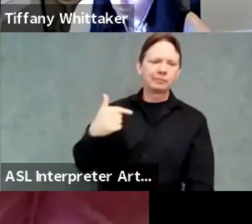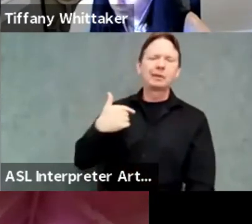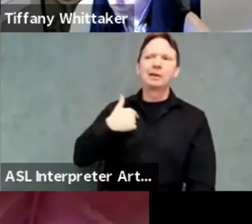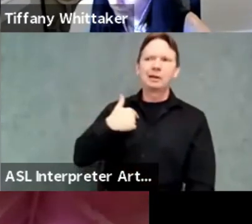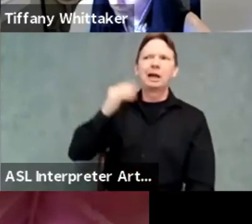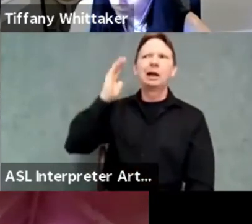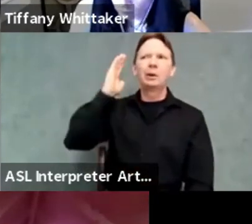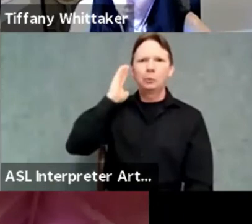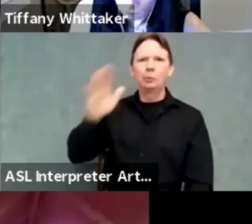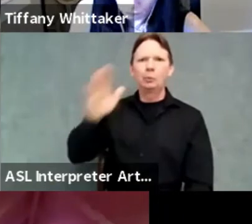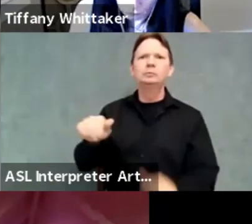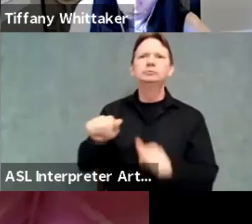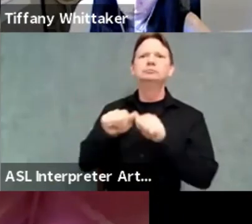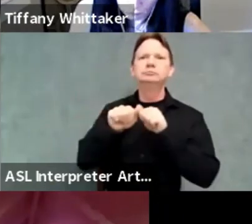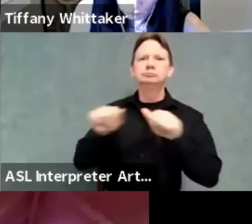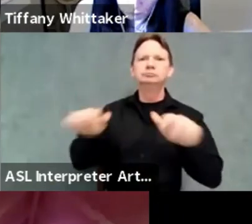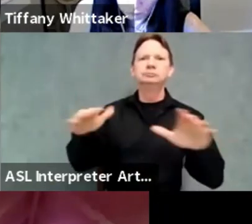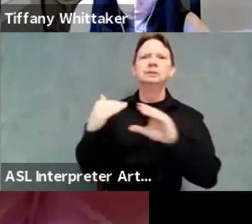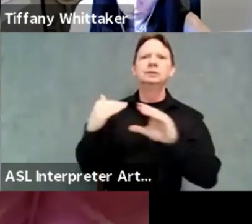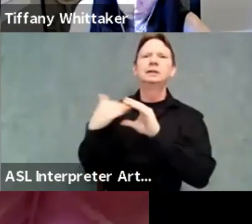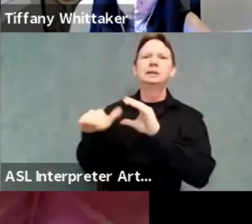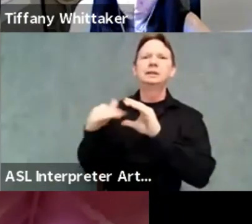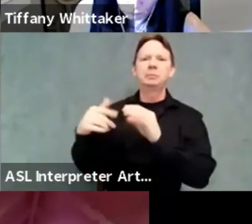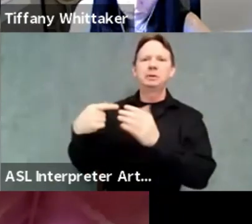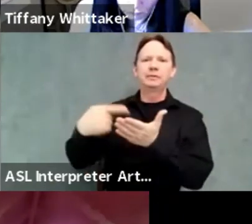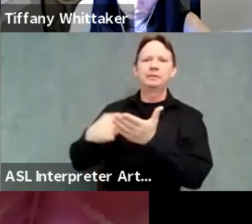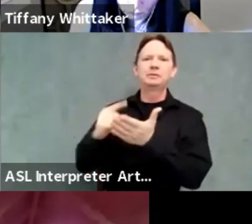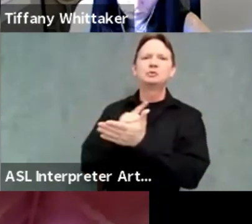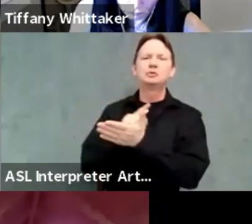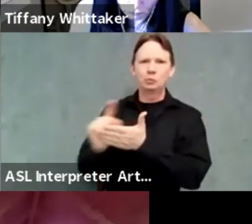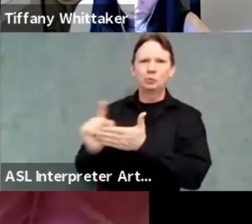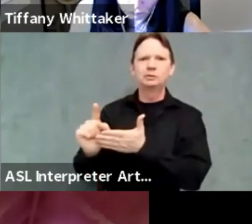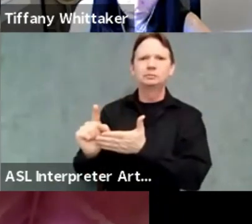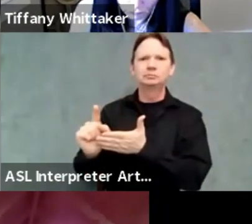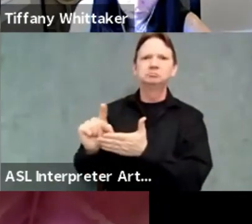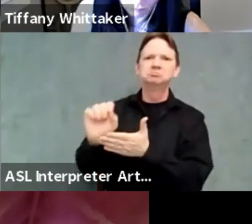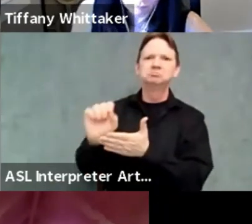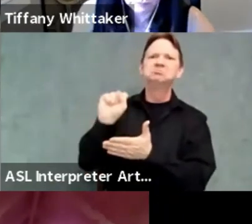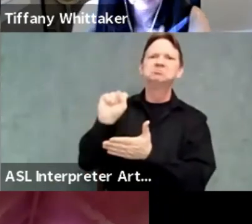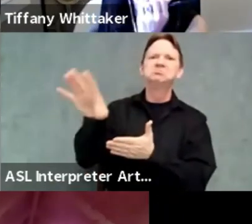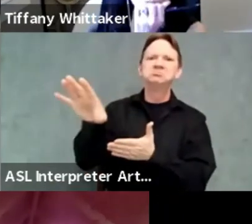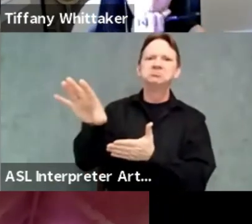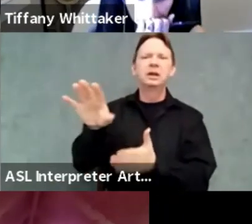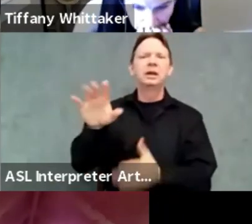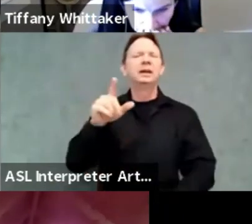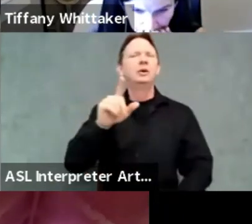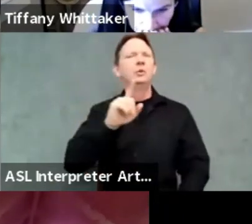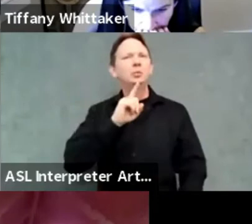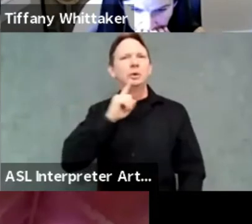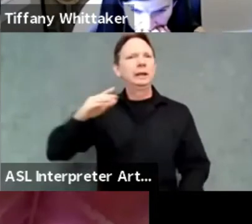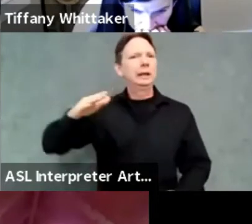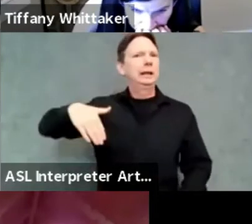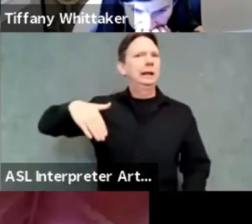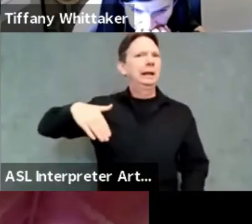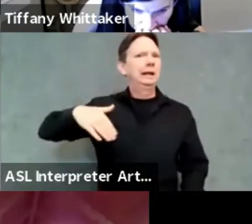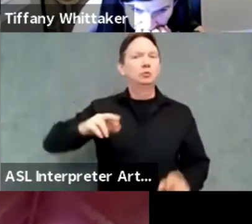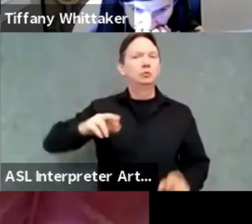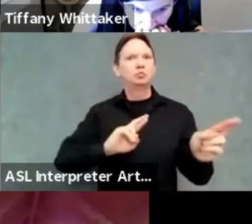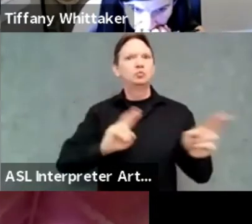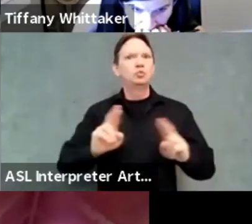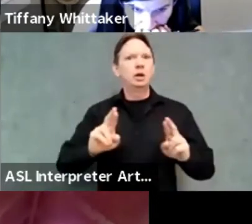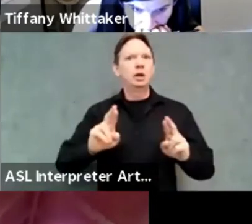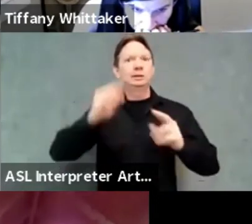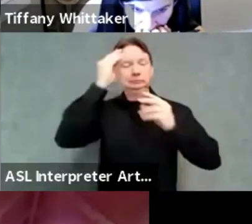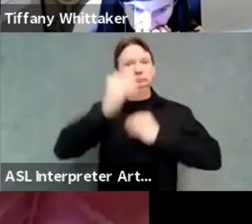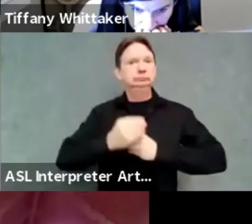out via email this week to say, these are the fields. I don't think we're quite ready to launch the report, but I think the more heads up I can give you, the easier